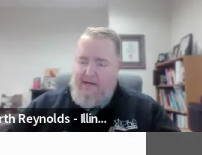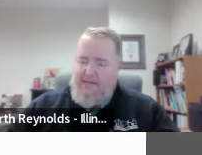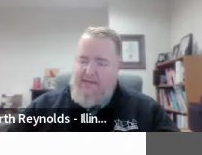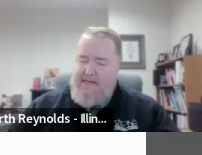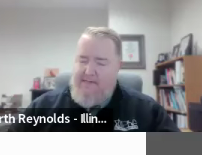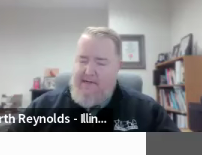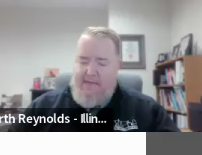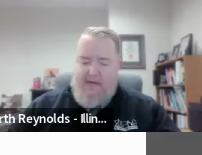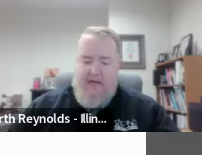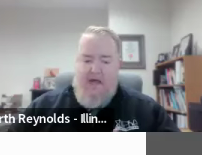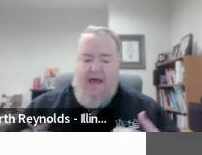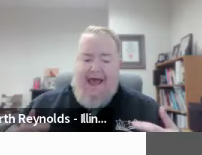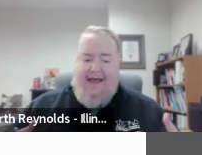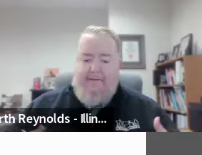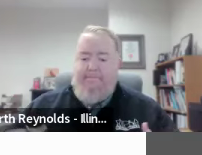Committee.